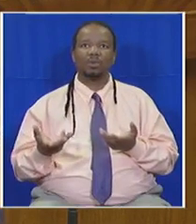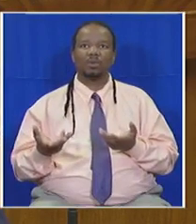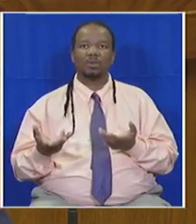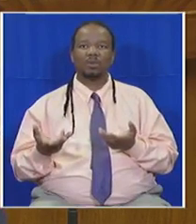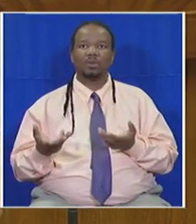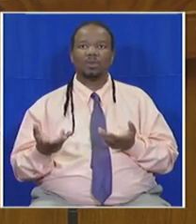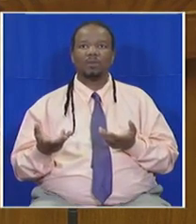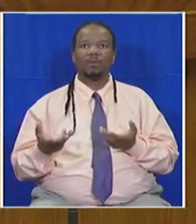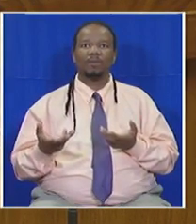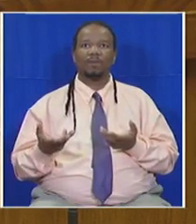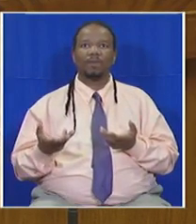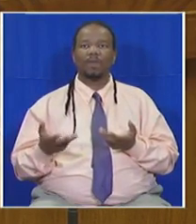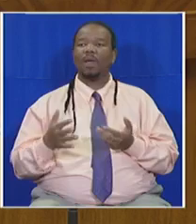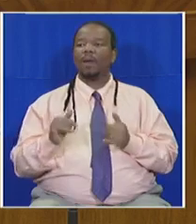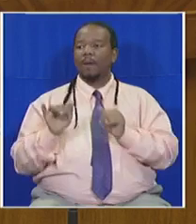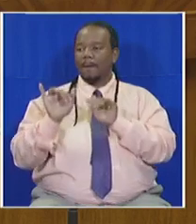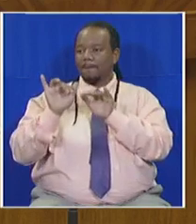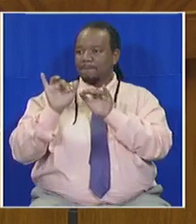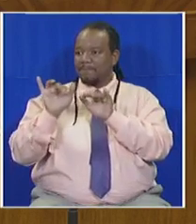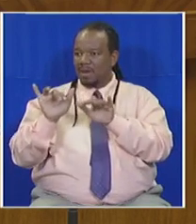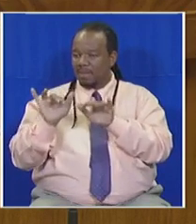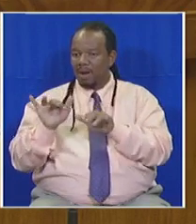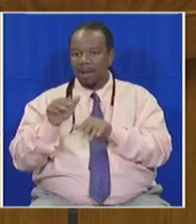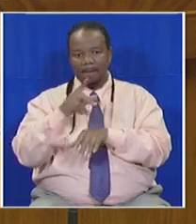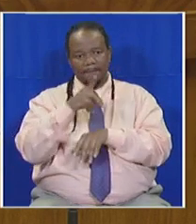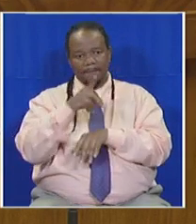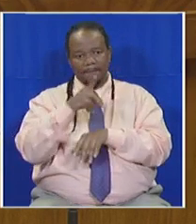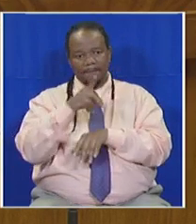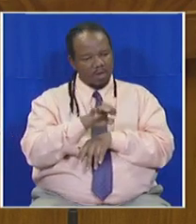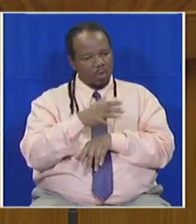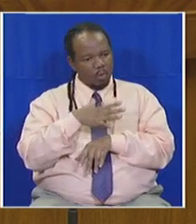people out there want to know what is the truth.